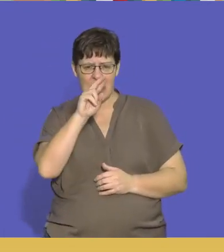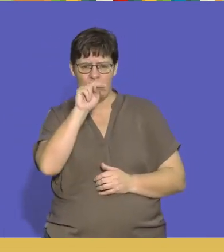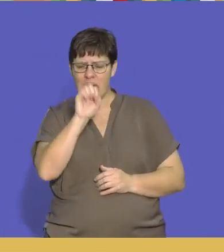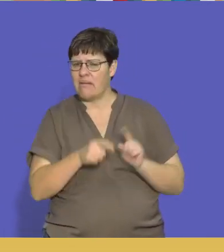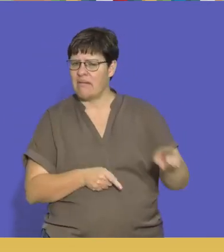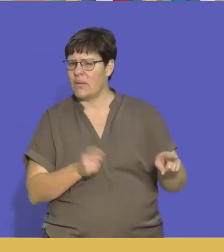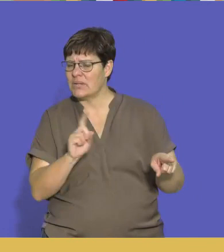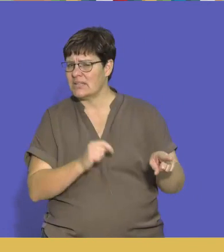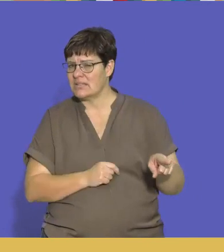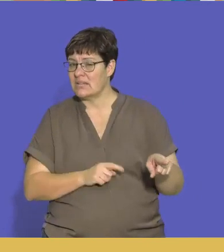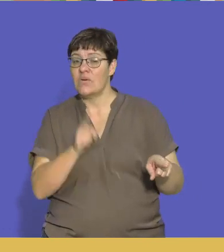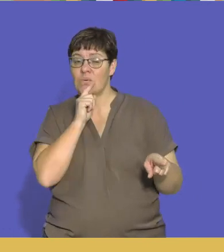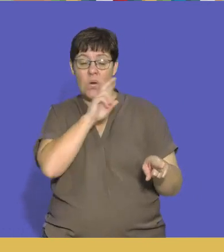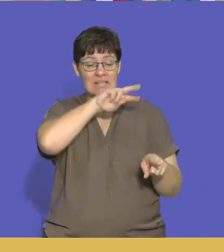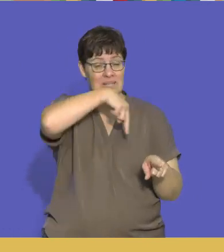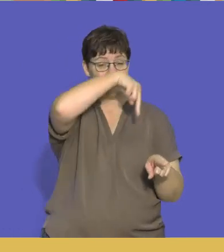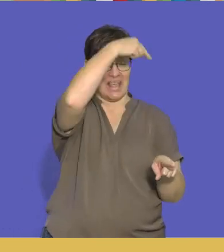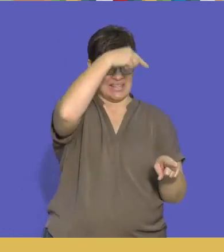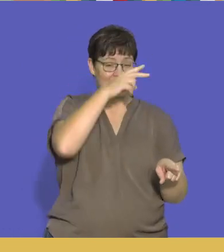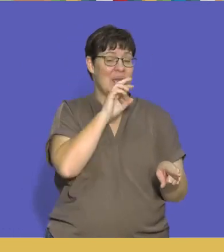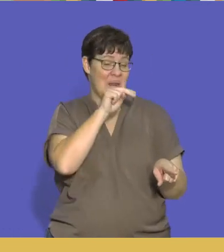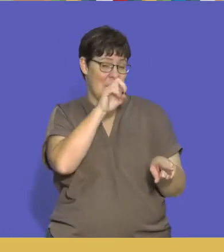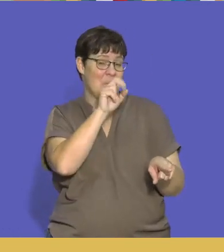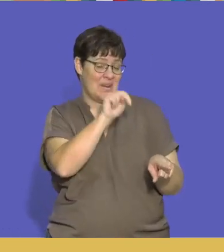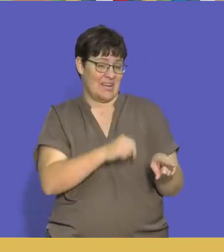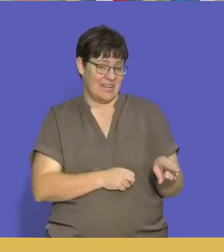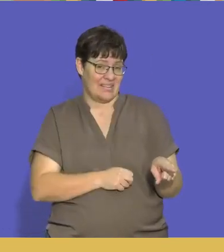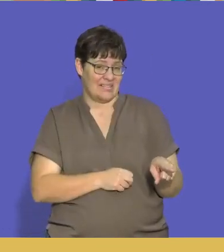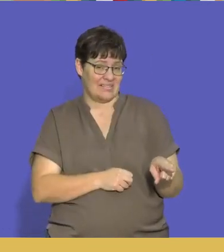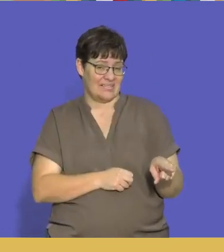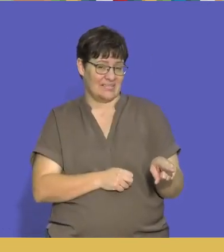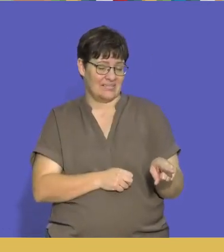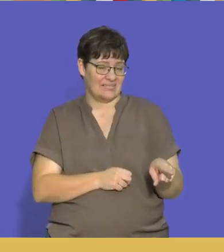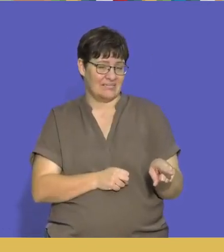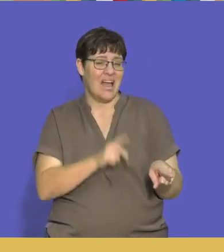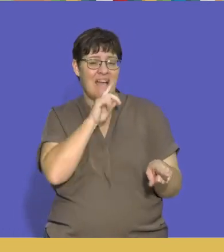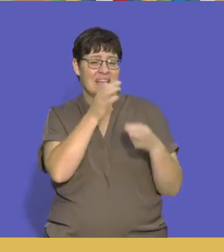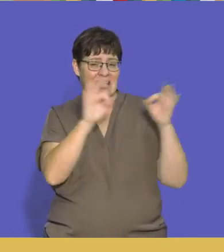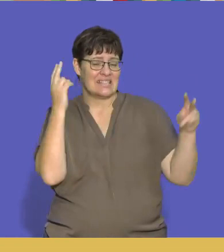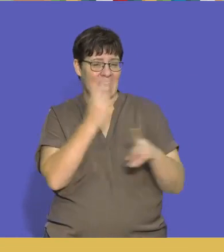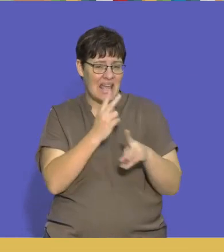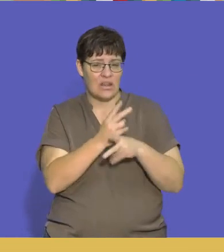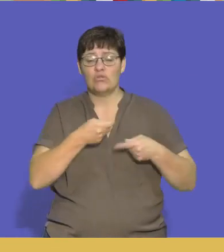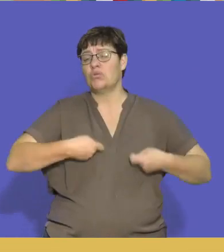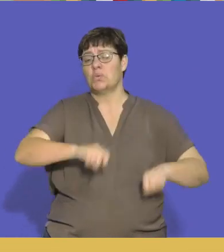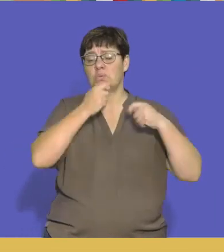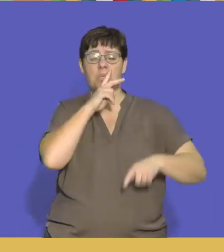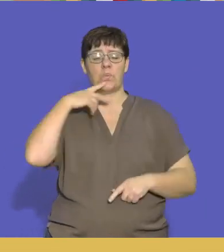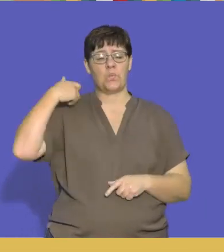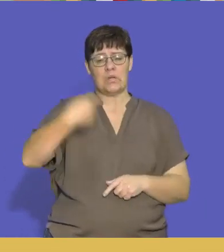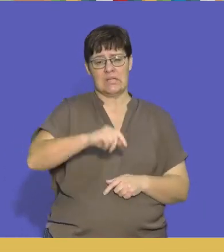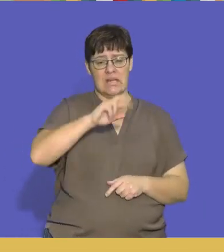noun? You say, spaghetti is the noun. Listen to the sentence again. She